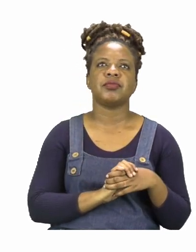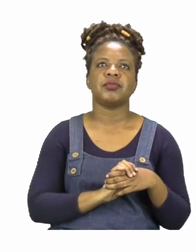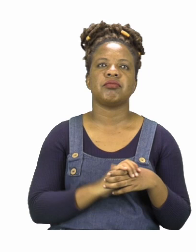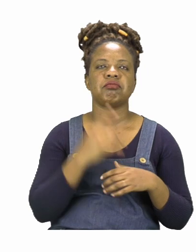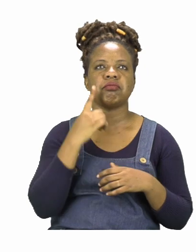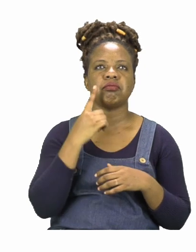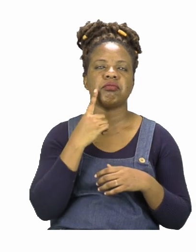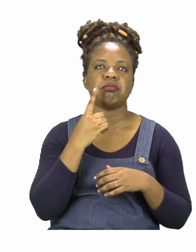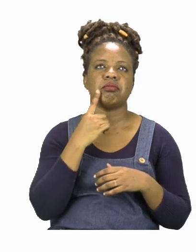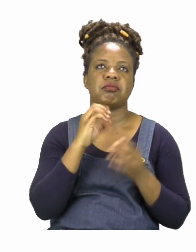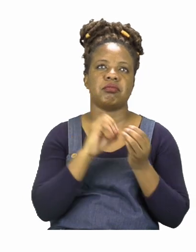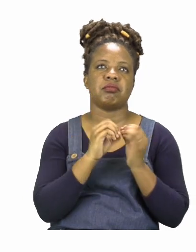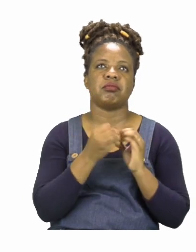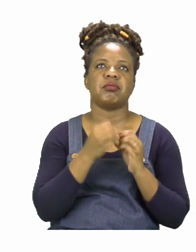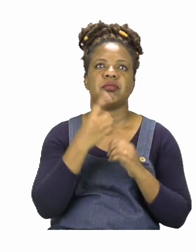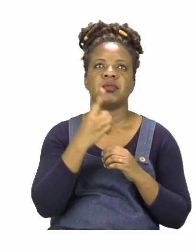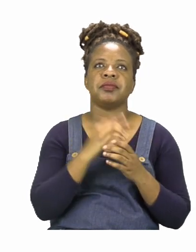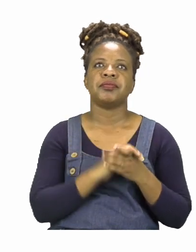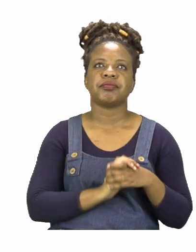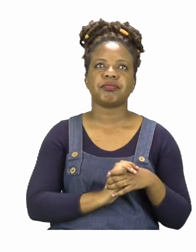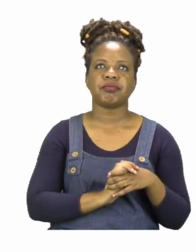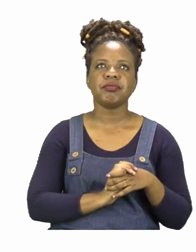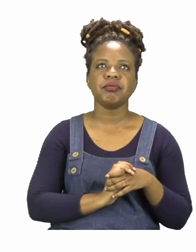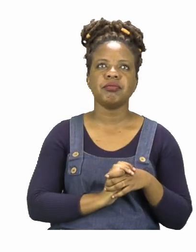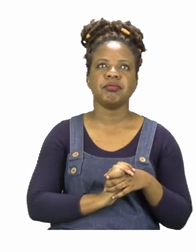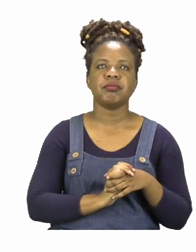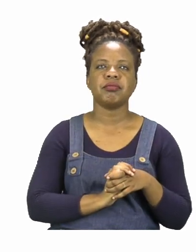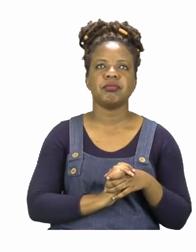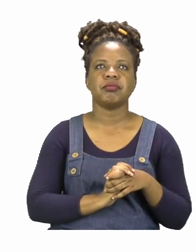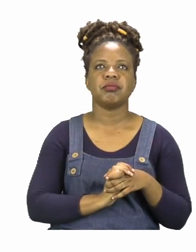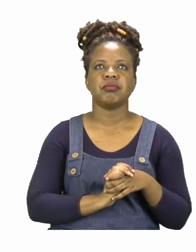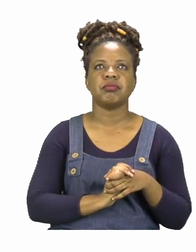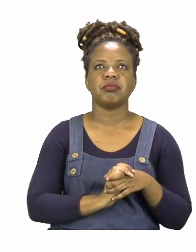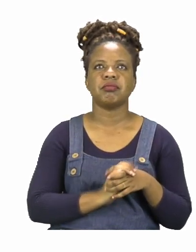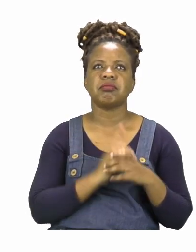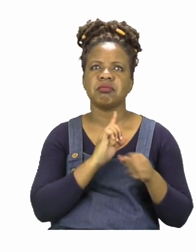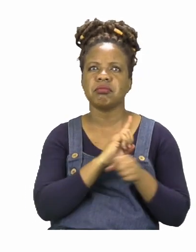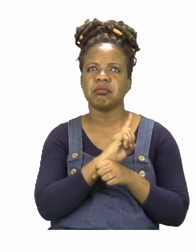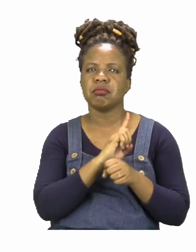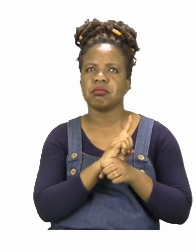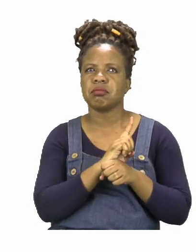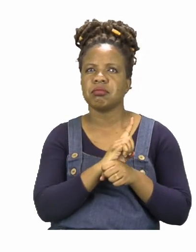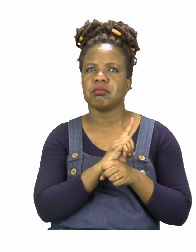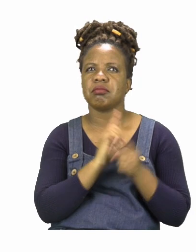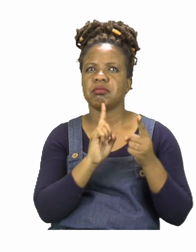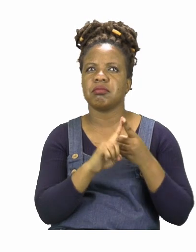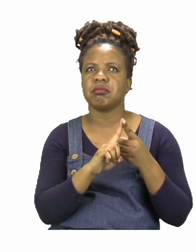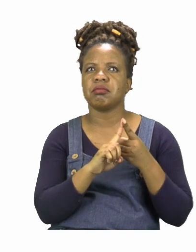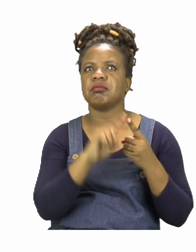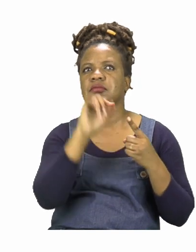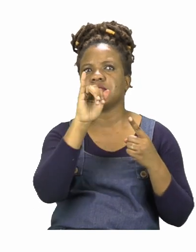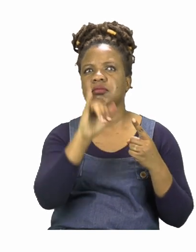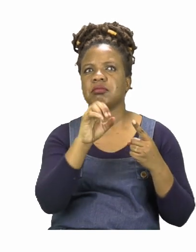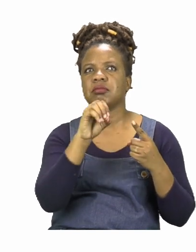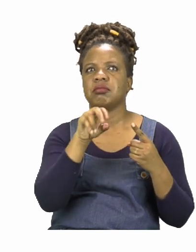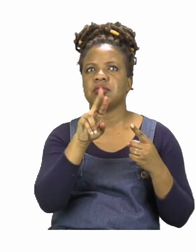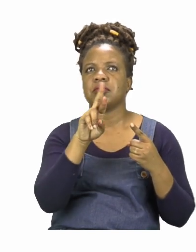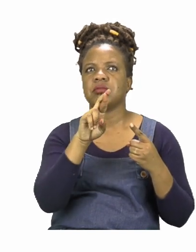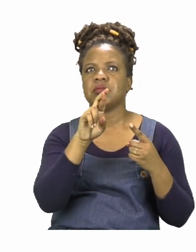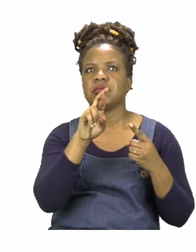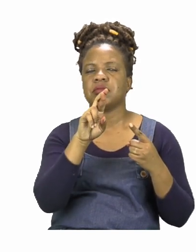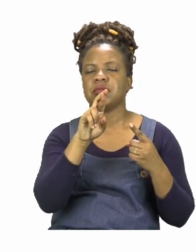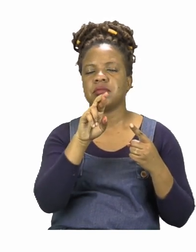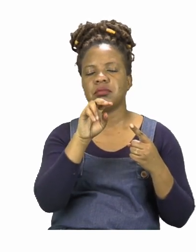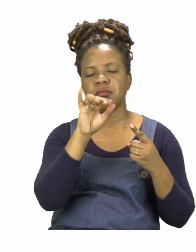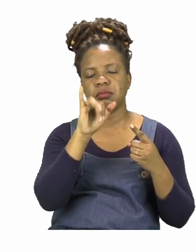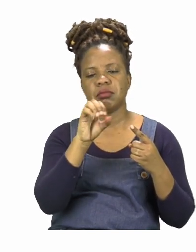their answers. The first possessive pronoun we're going to put is the word yours. Now let's